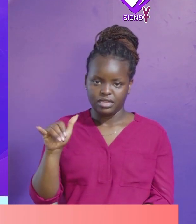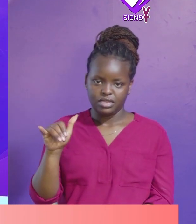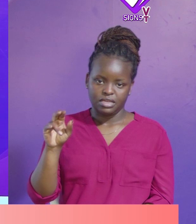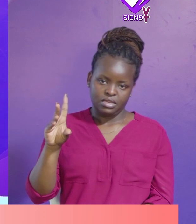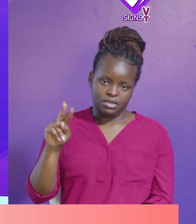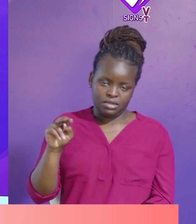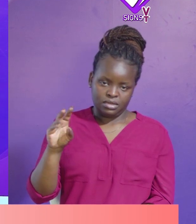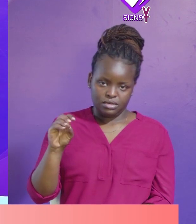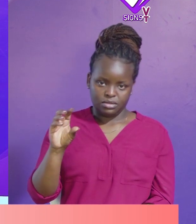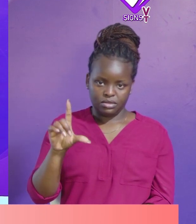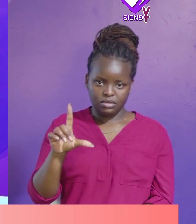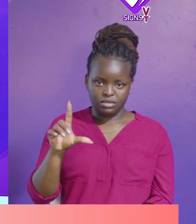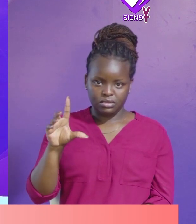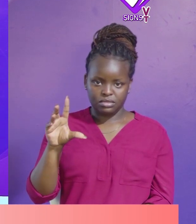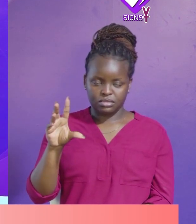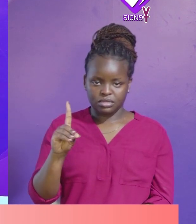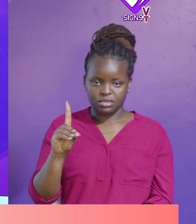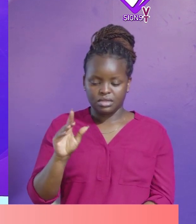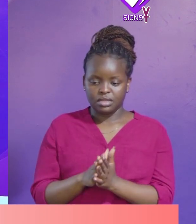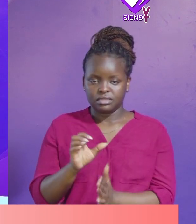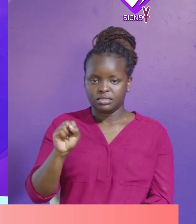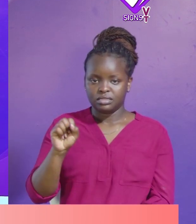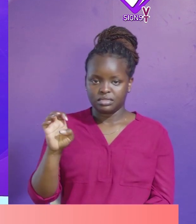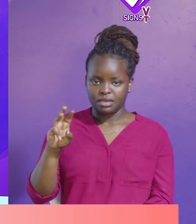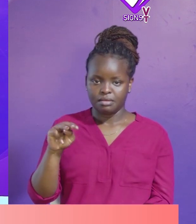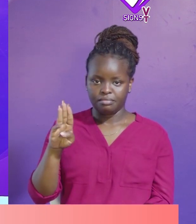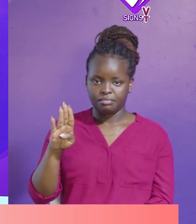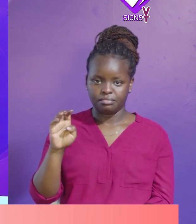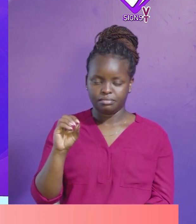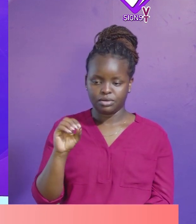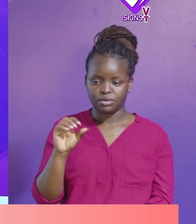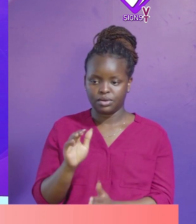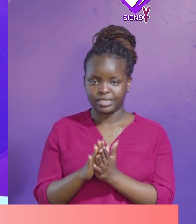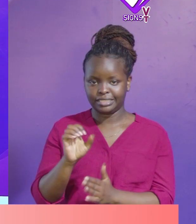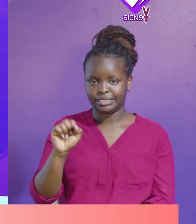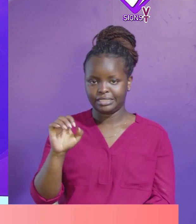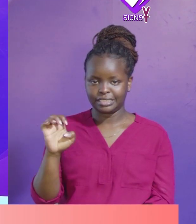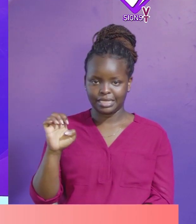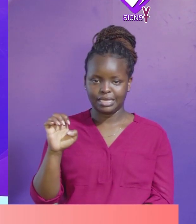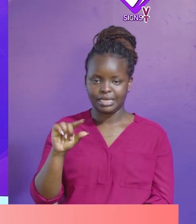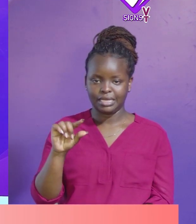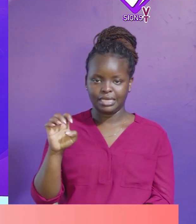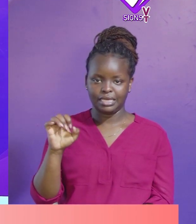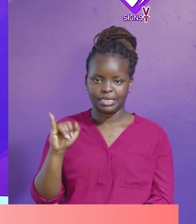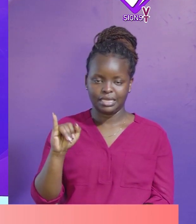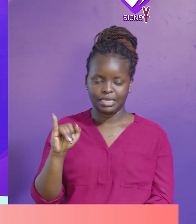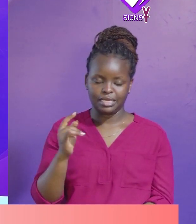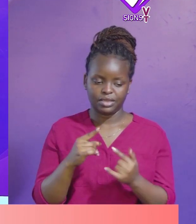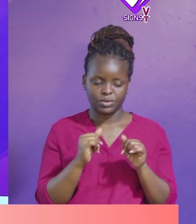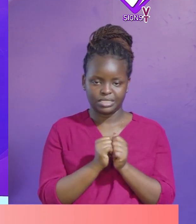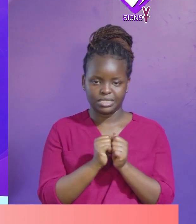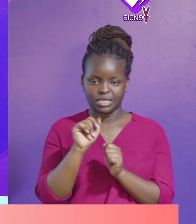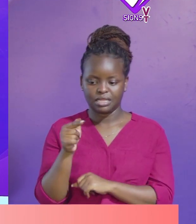Sembo Almayu, not forgetting Gudaf Segei, who won the 10,000